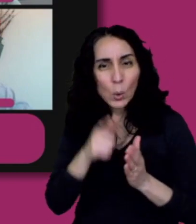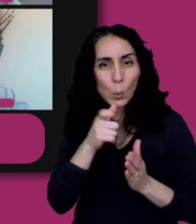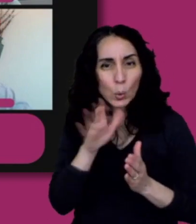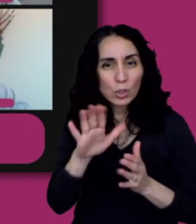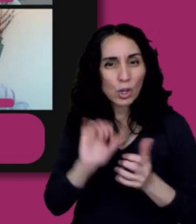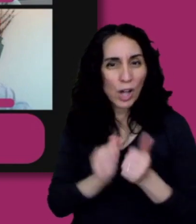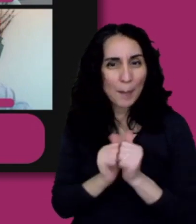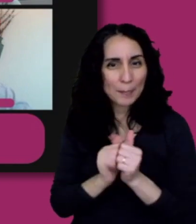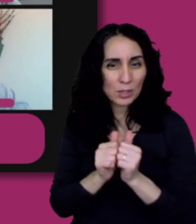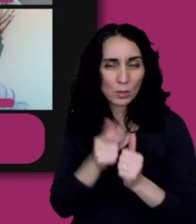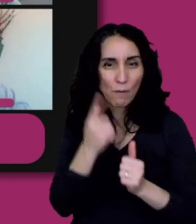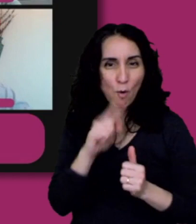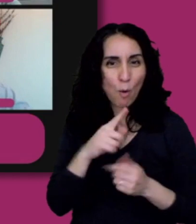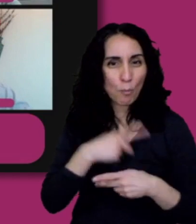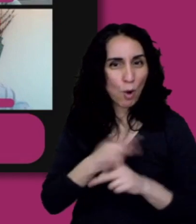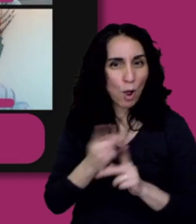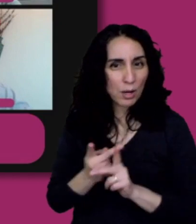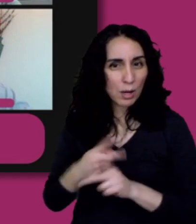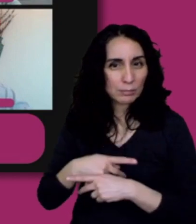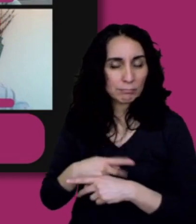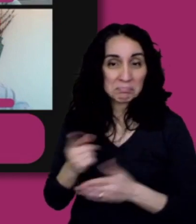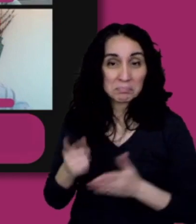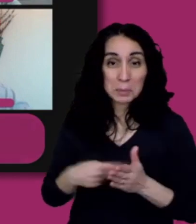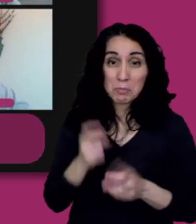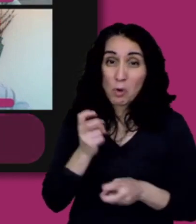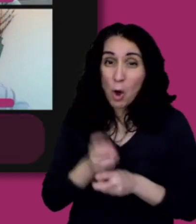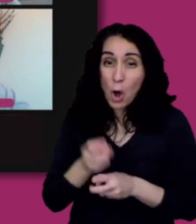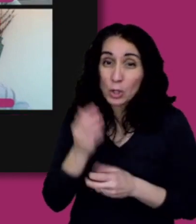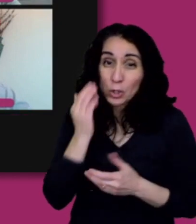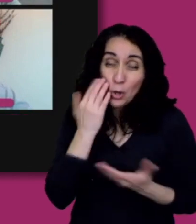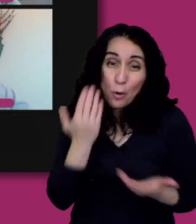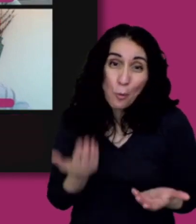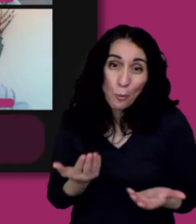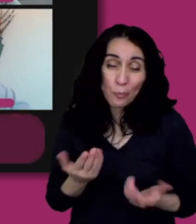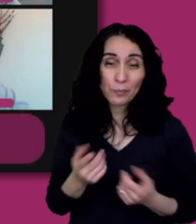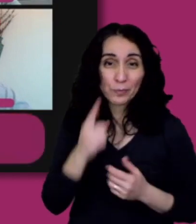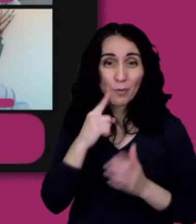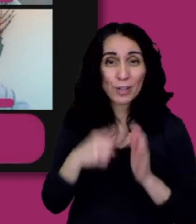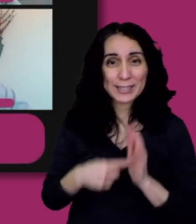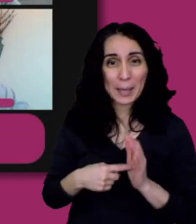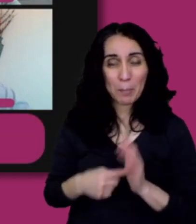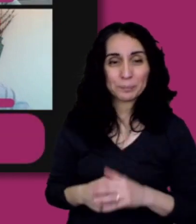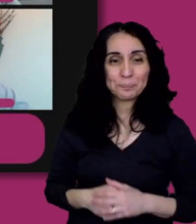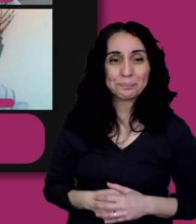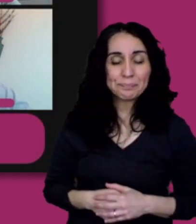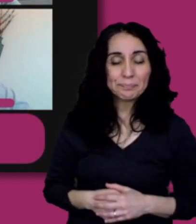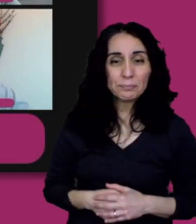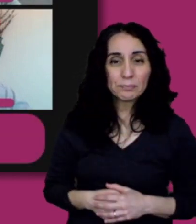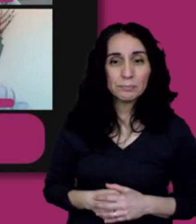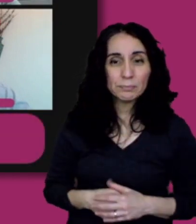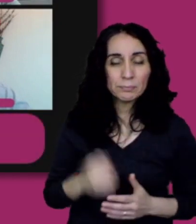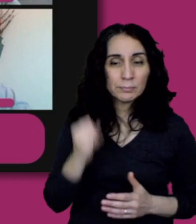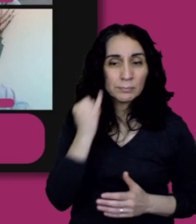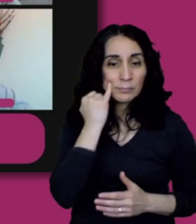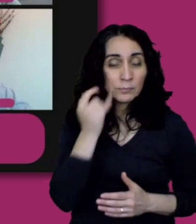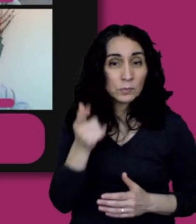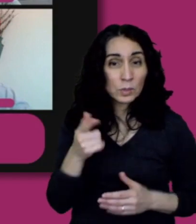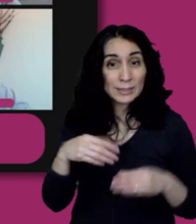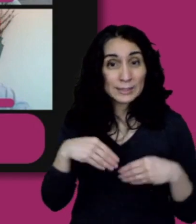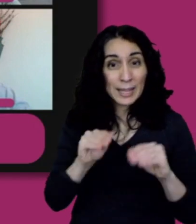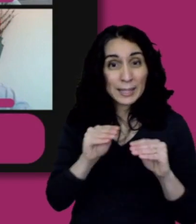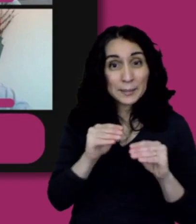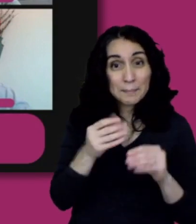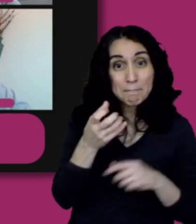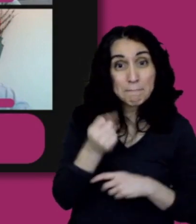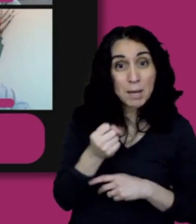your competition actually is for a product? Because sometimes that's hard to know. For example, if you're selling